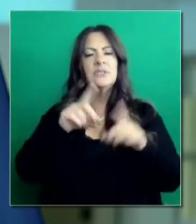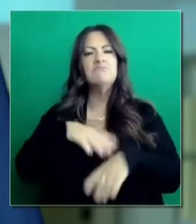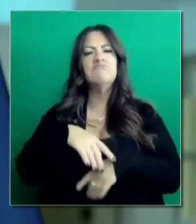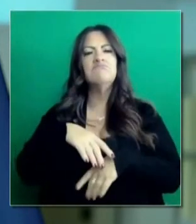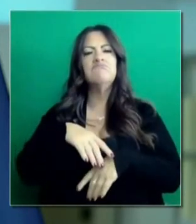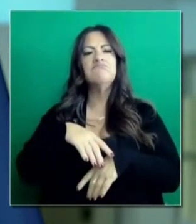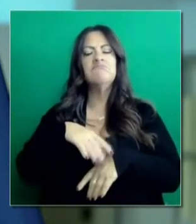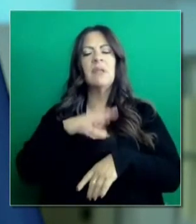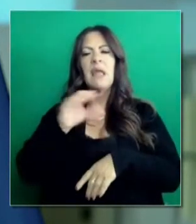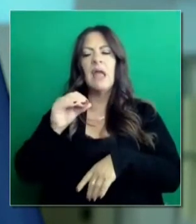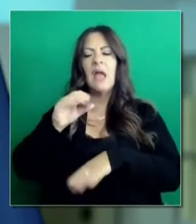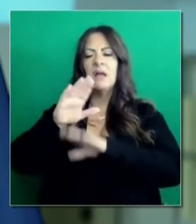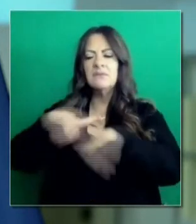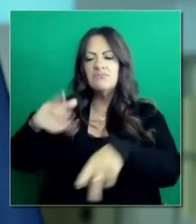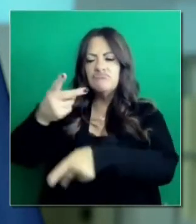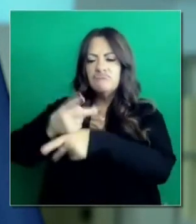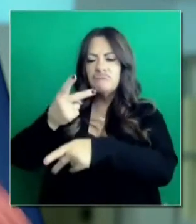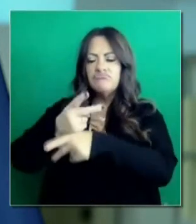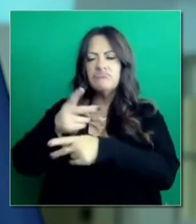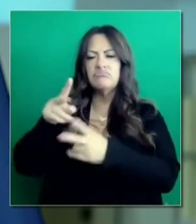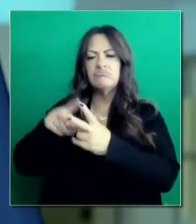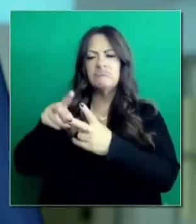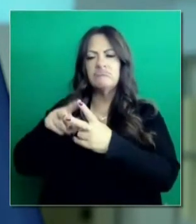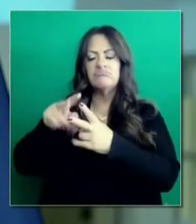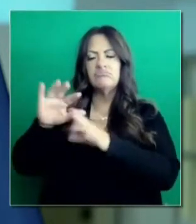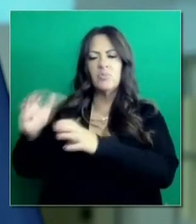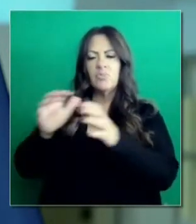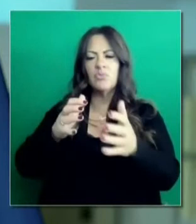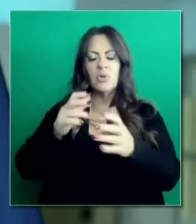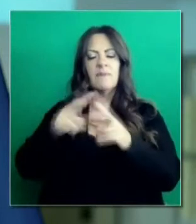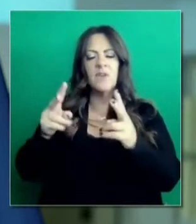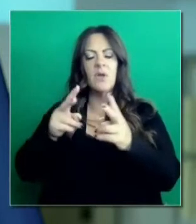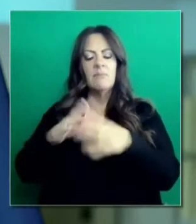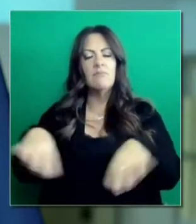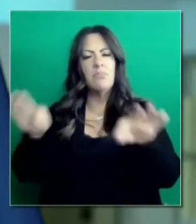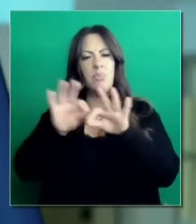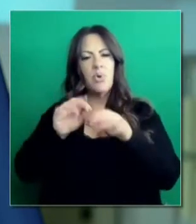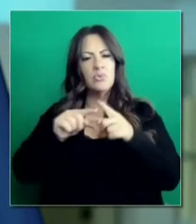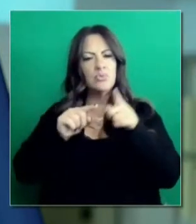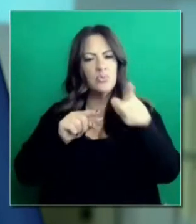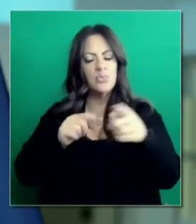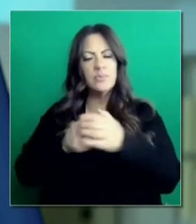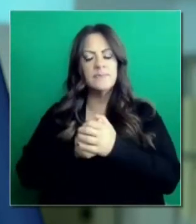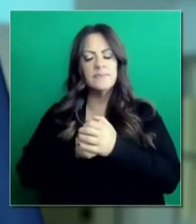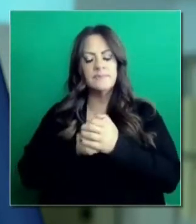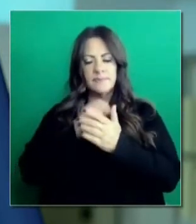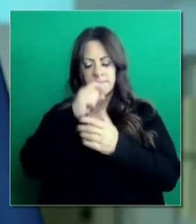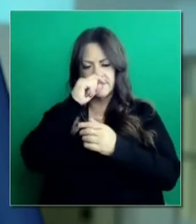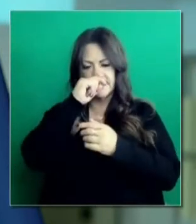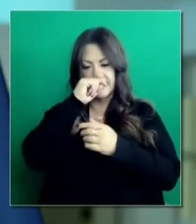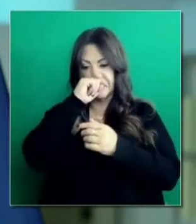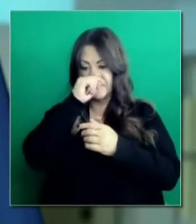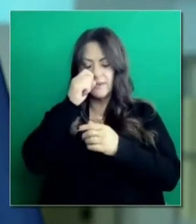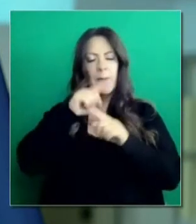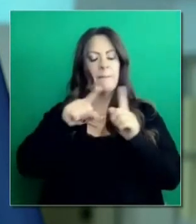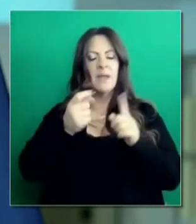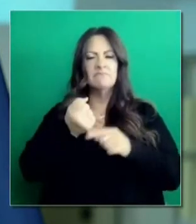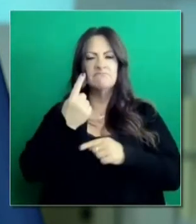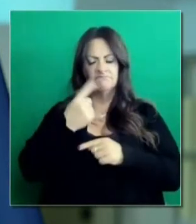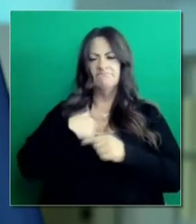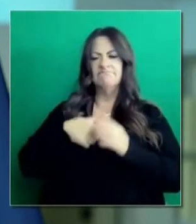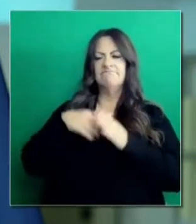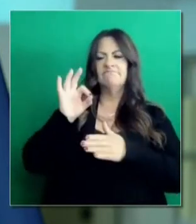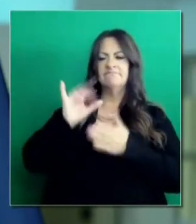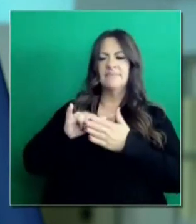administration. So why then have the Child Care Providers Union, it's been saying that your administration will not negotiate with them